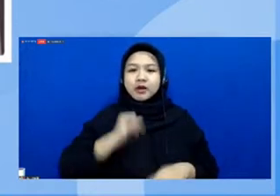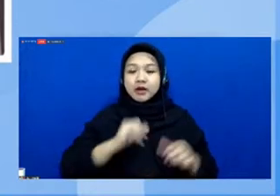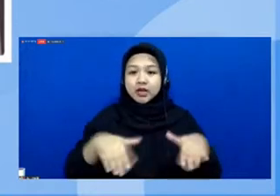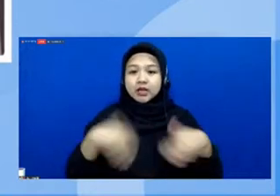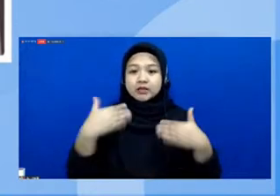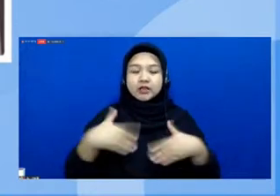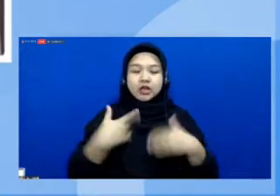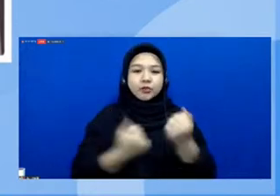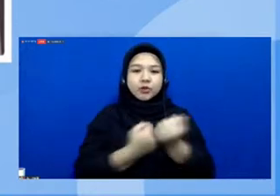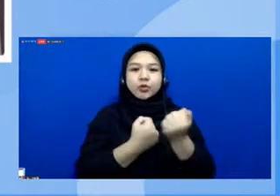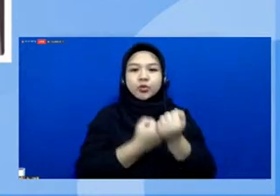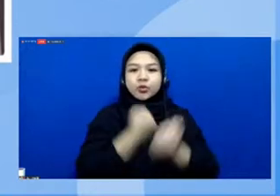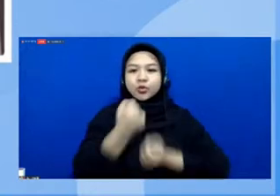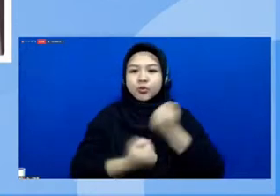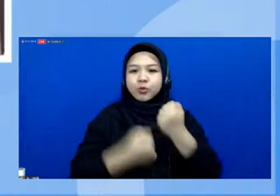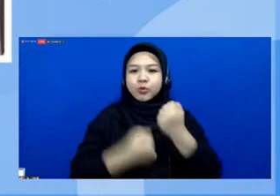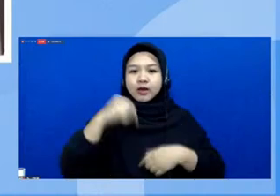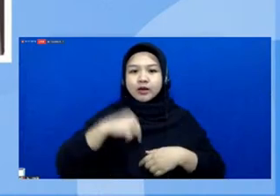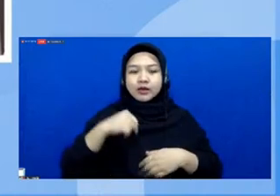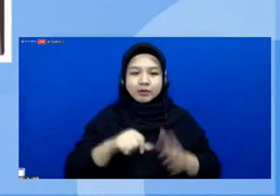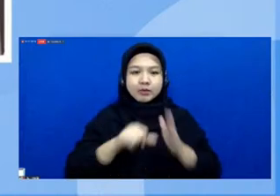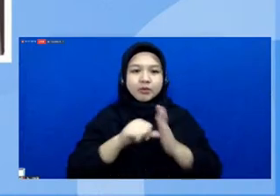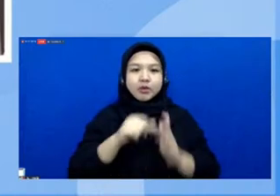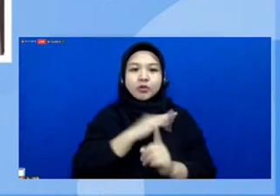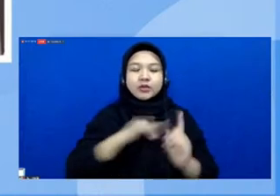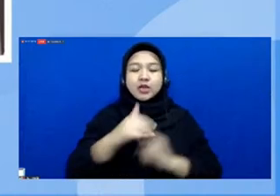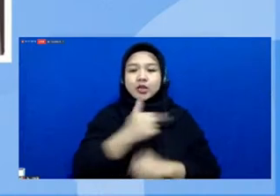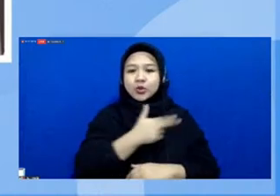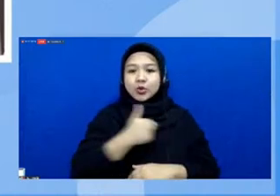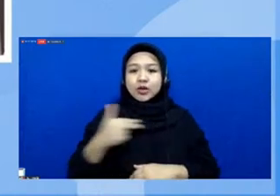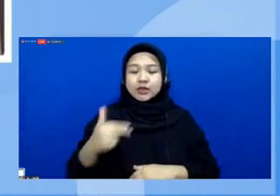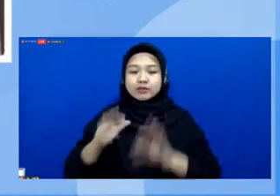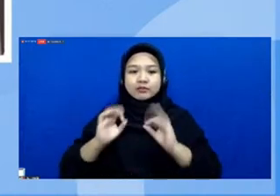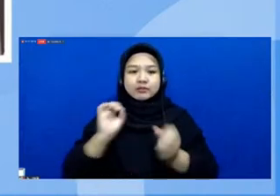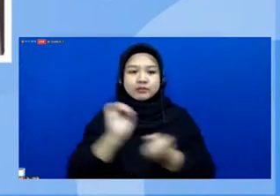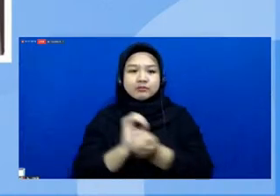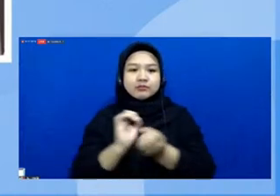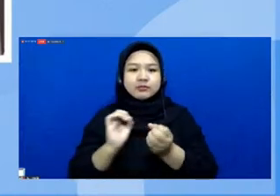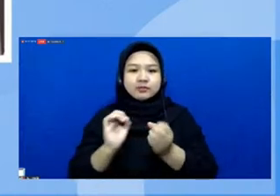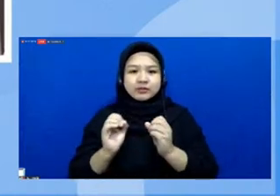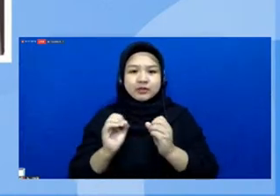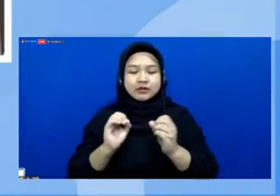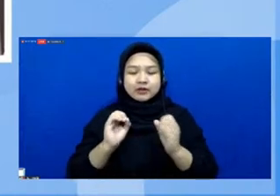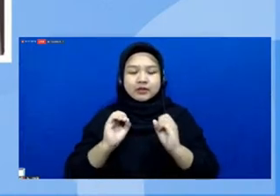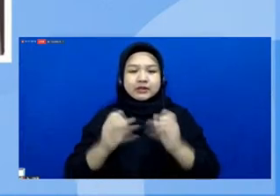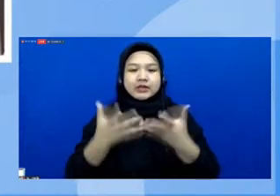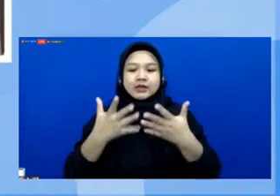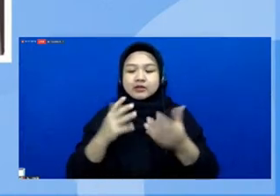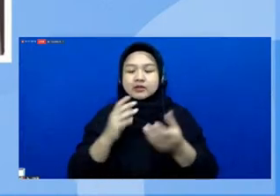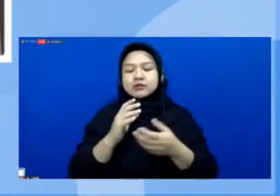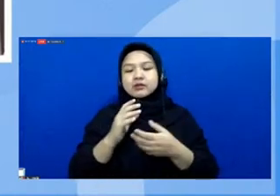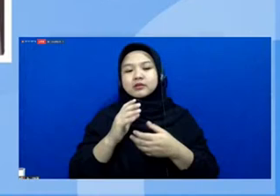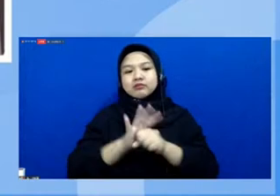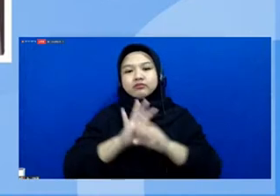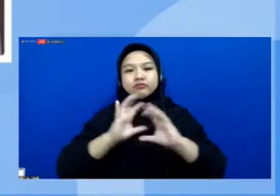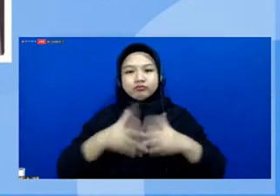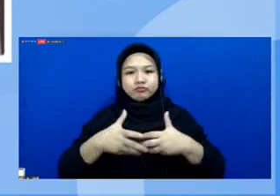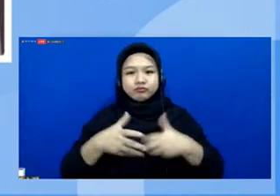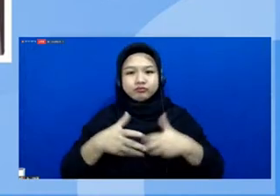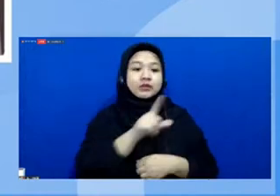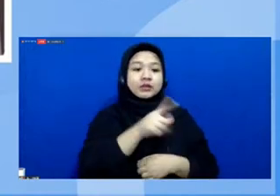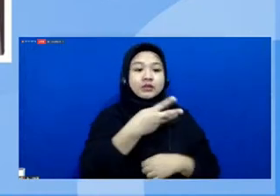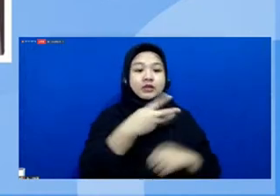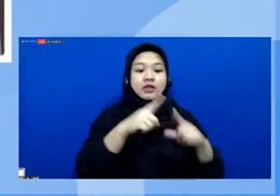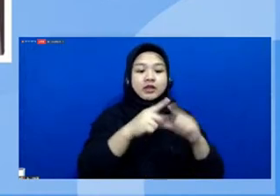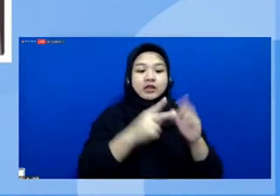Indonesian communities through the COVID pandemic. Lean-On InvestDM is a pandemic response approach that USAID has